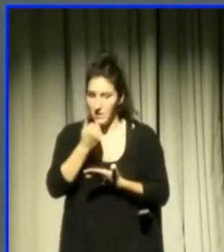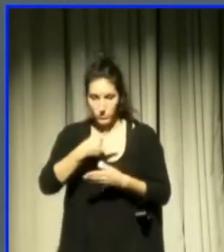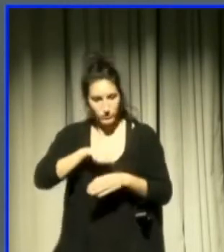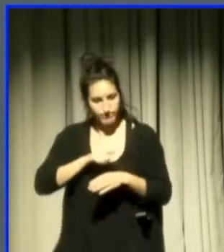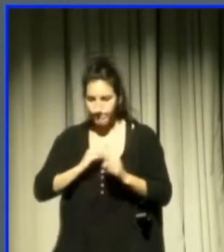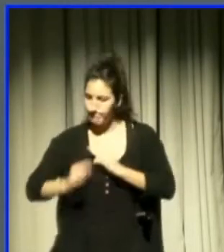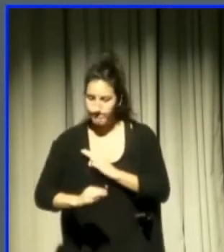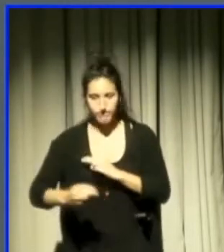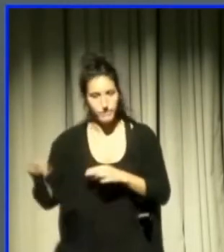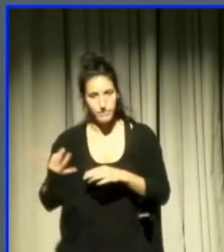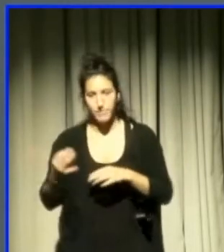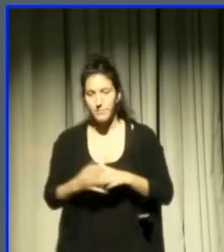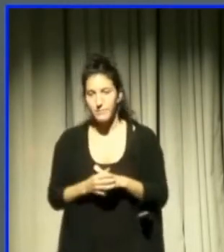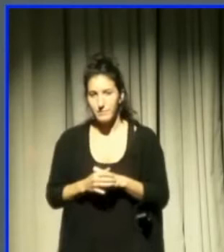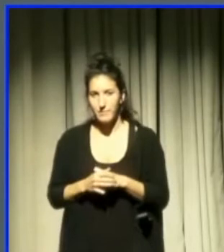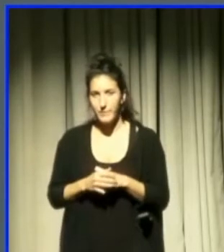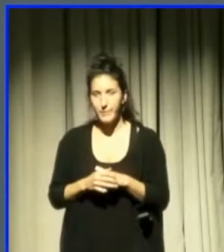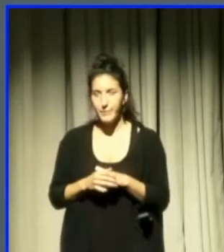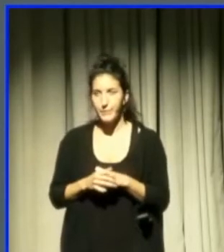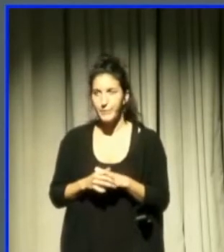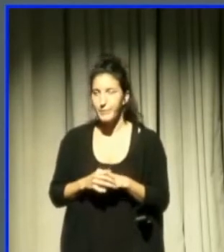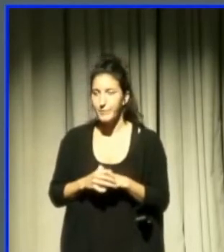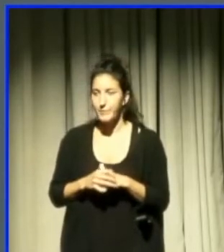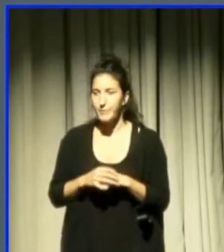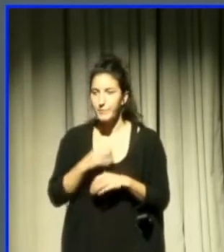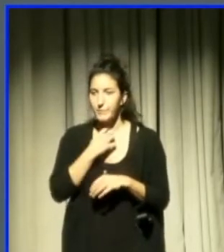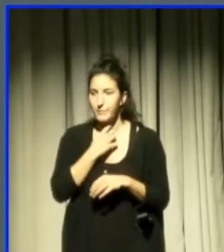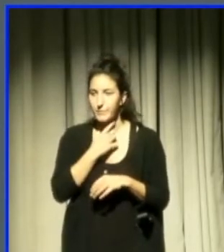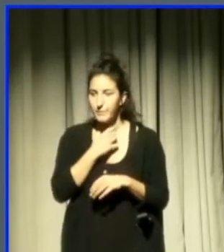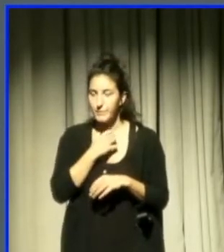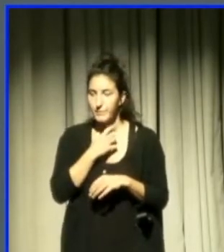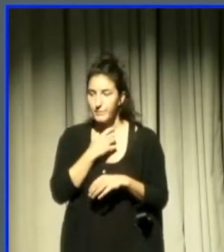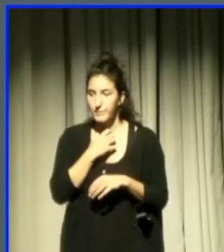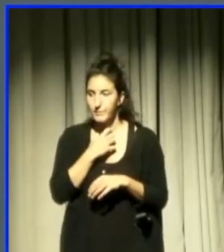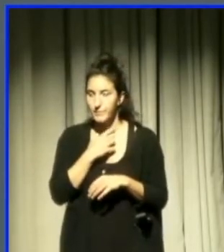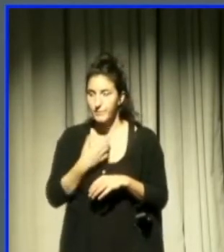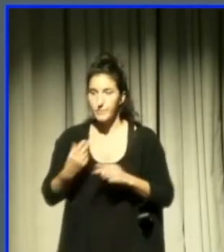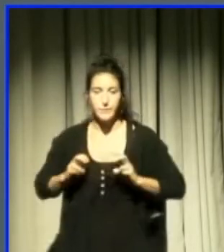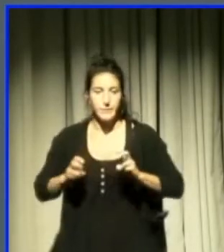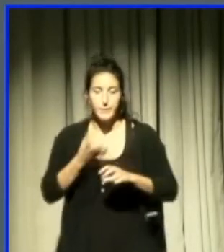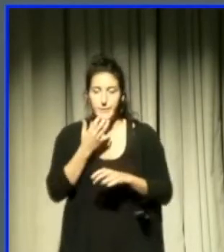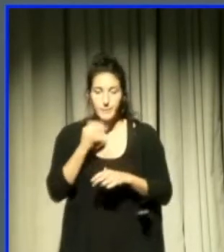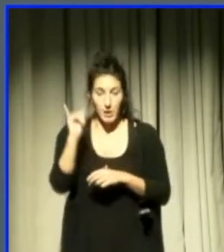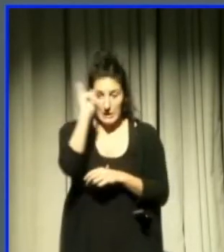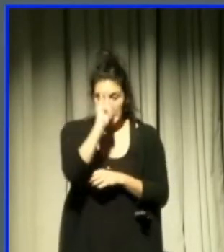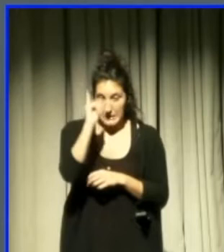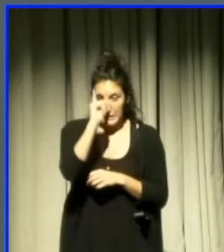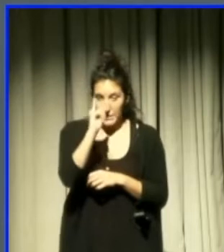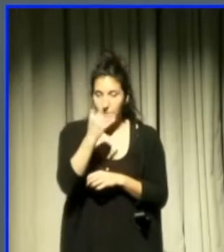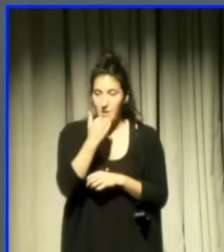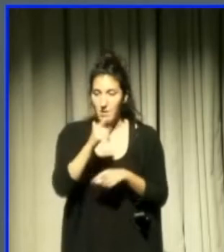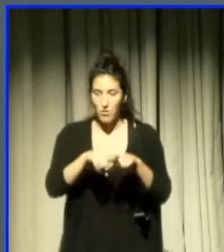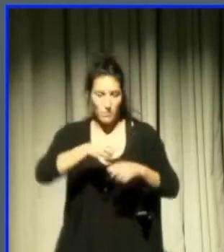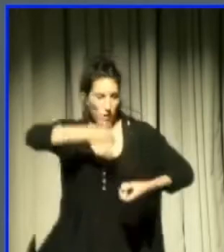so, of course, in the very beginning, places like Instagram were like super raw creativity and ideas.